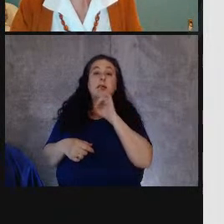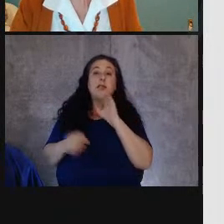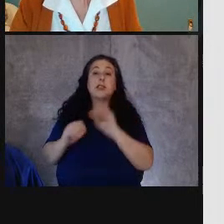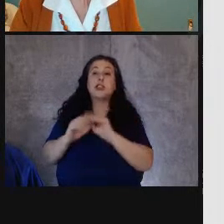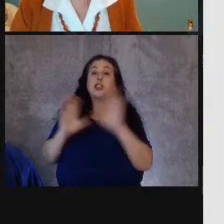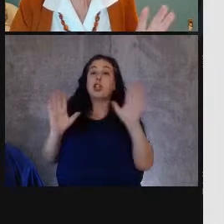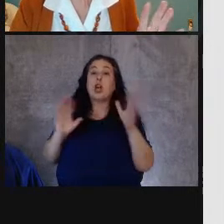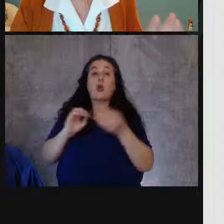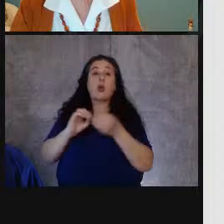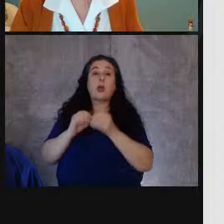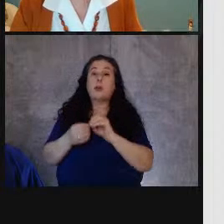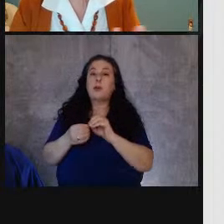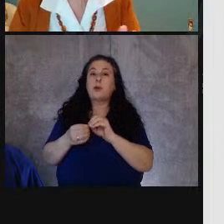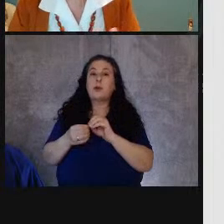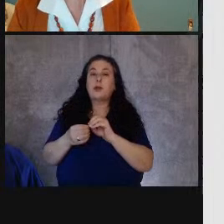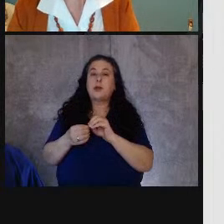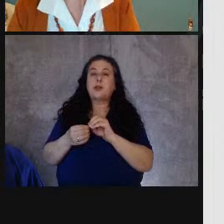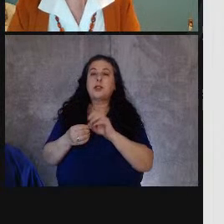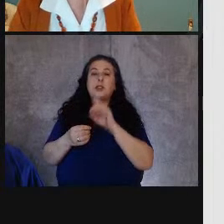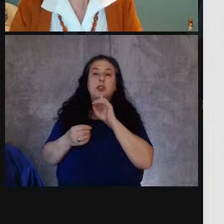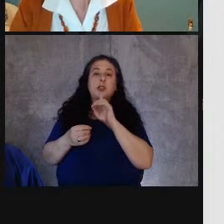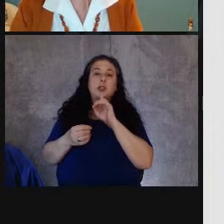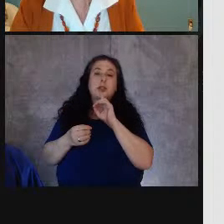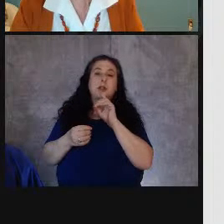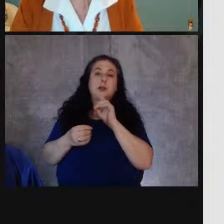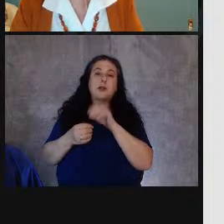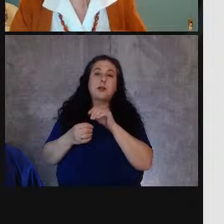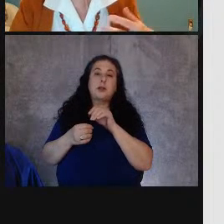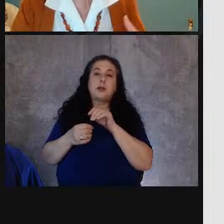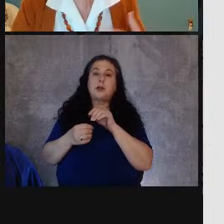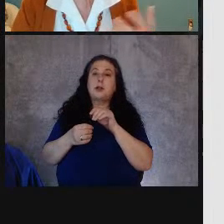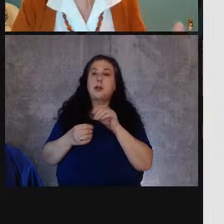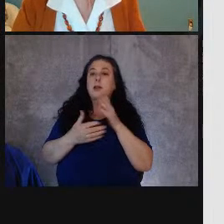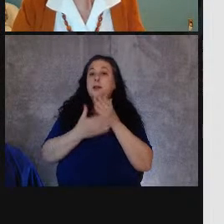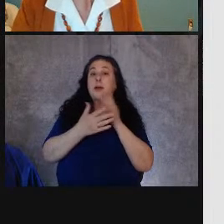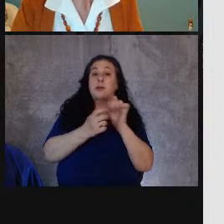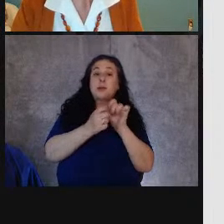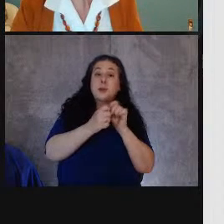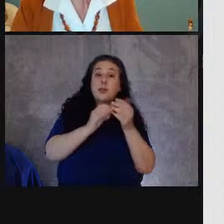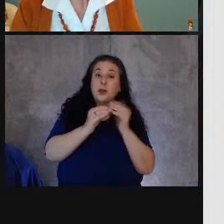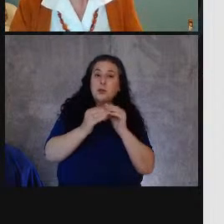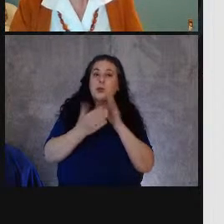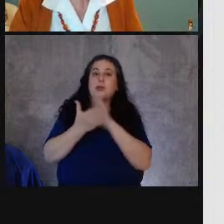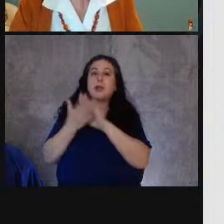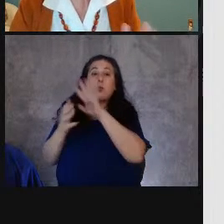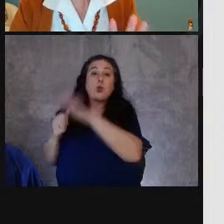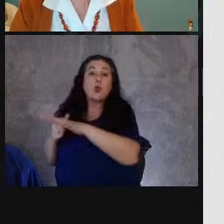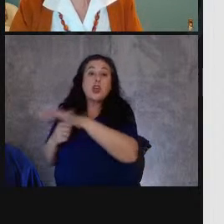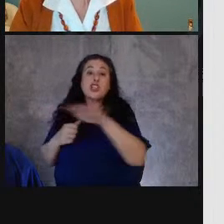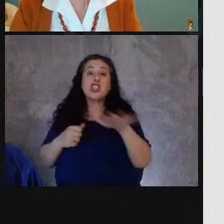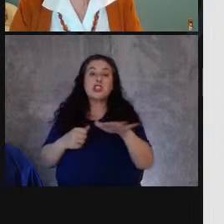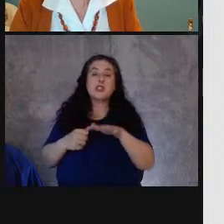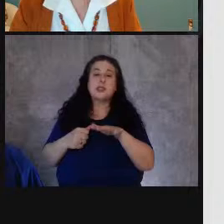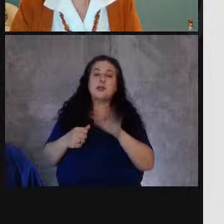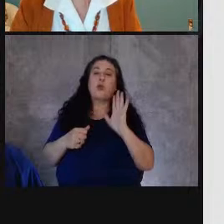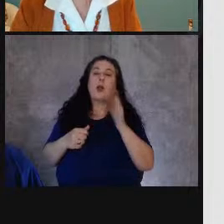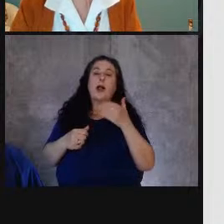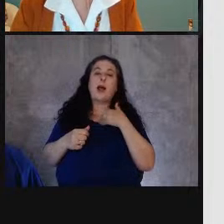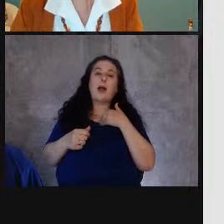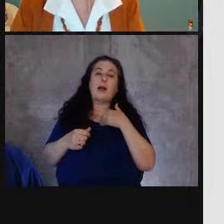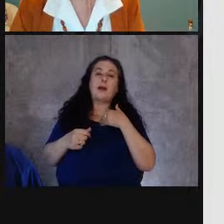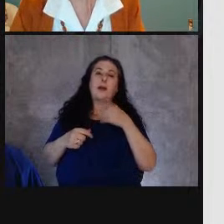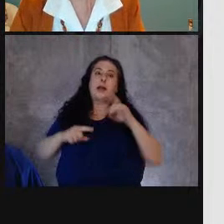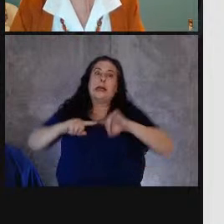general number. It certainly, specific communities, specific regions are going to have